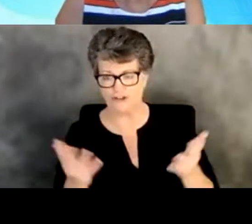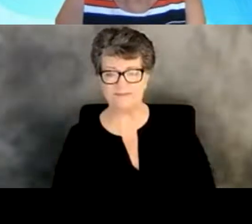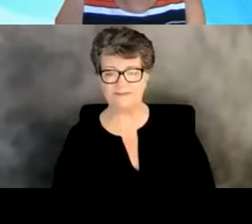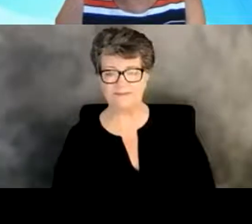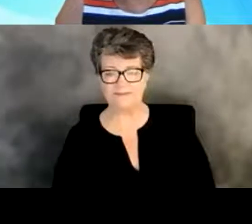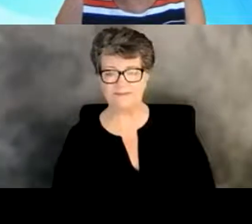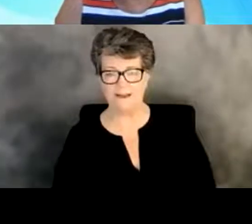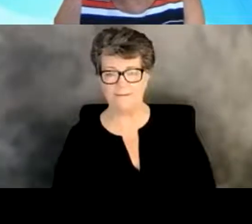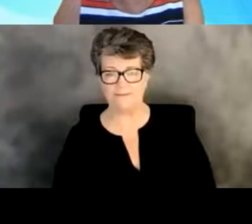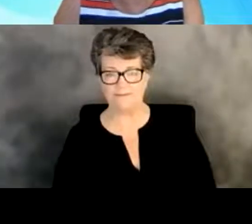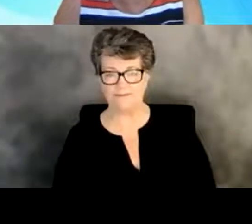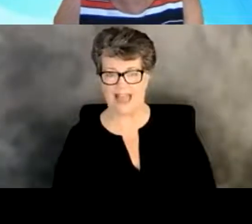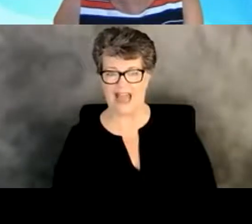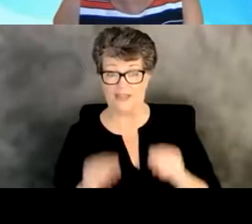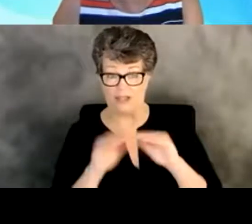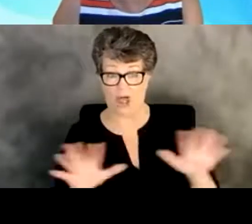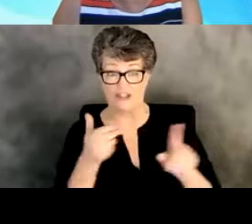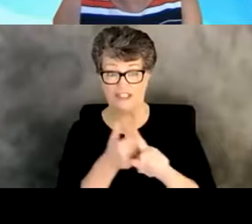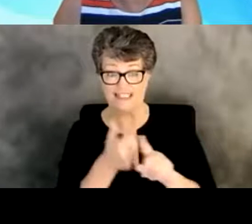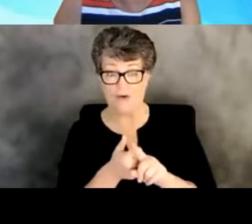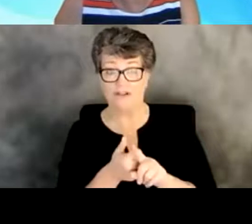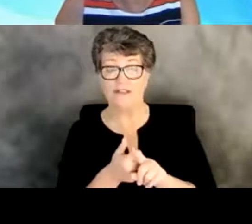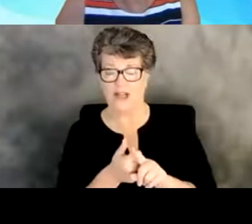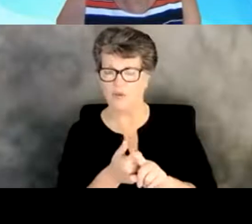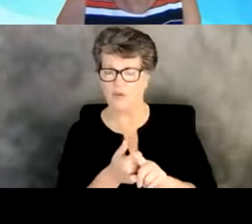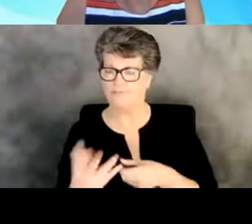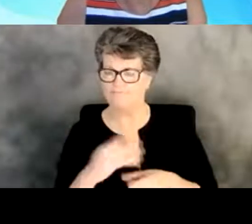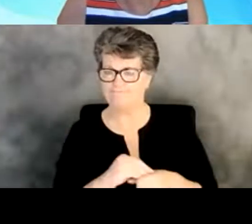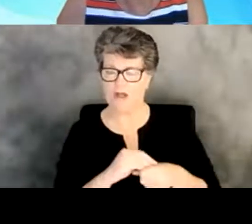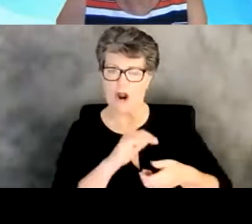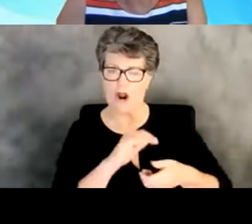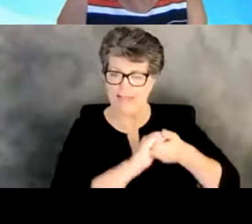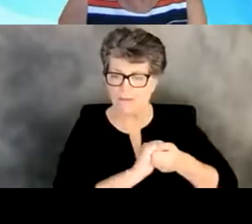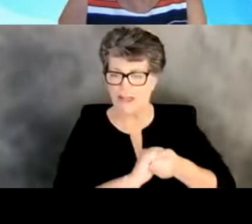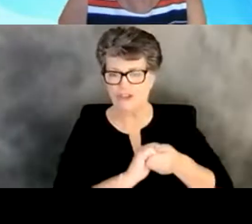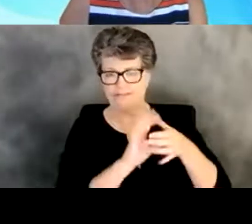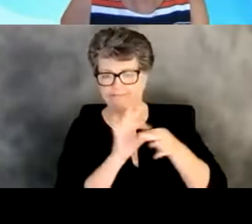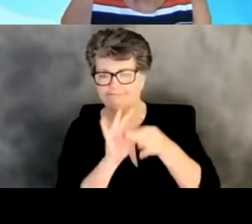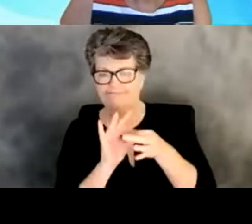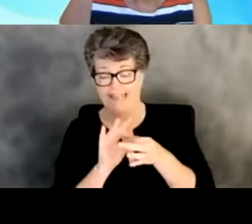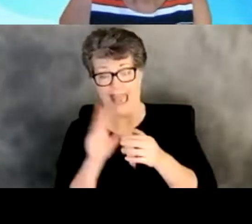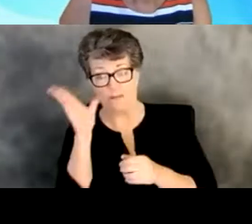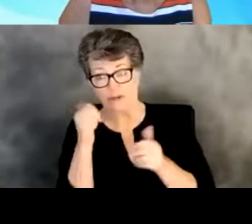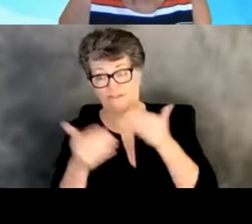it just really, the launch itself, I thought, embodied our partnership and our collaboration and perseverance.